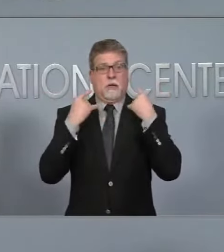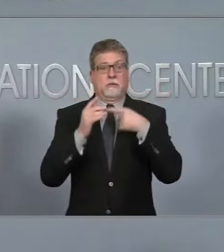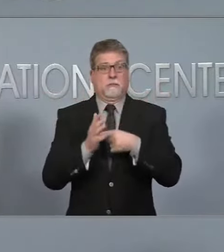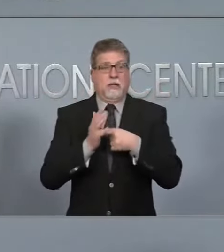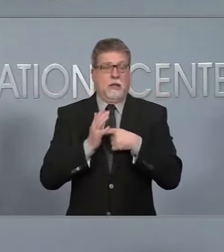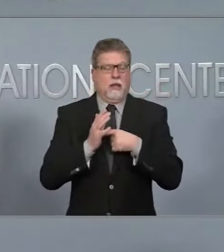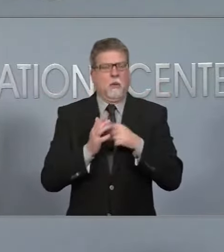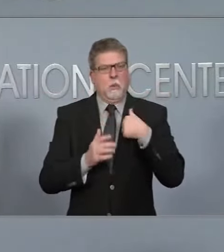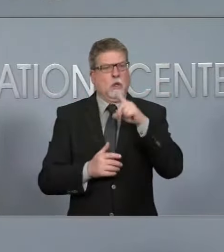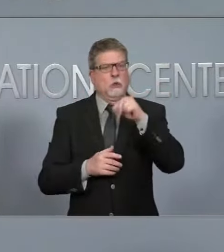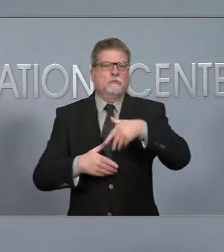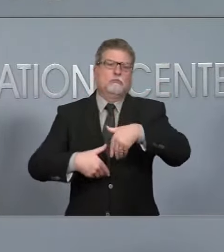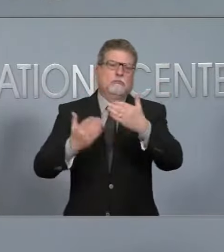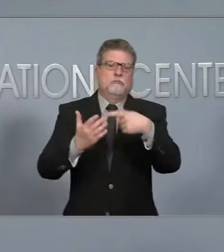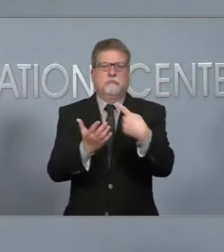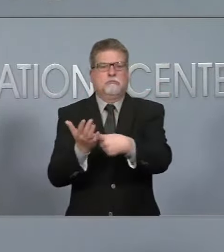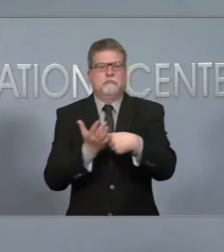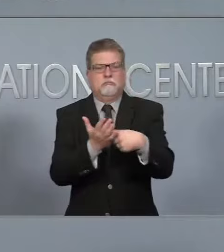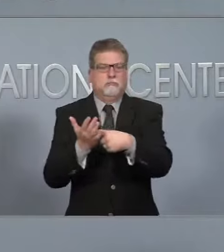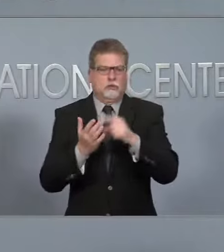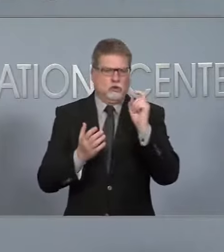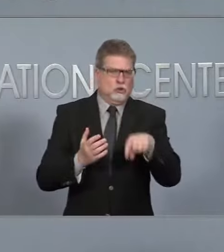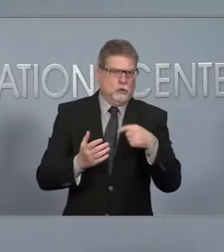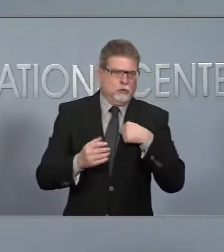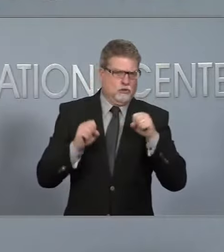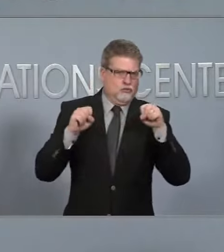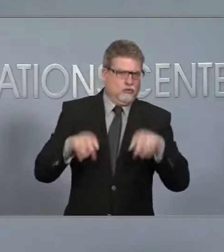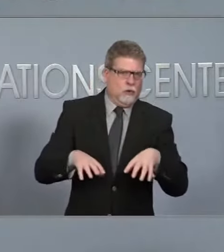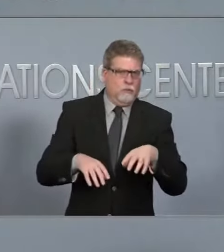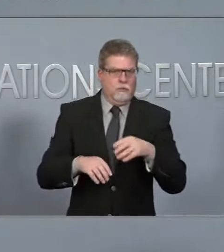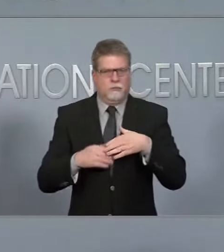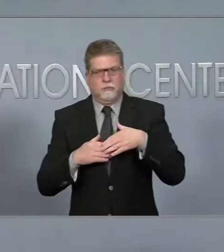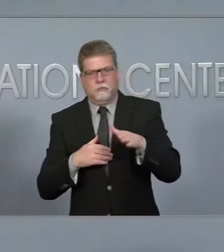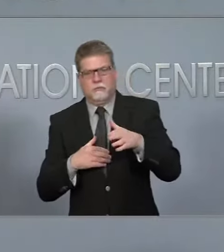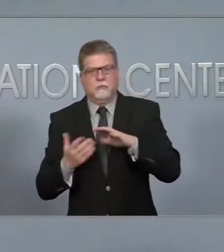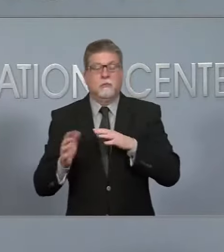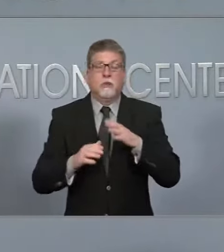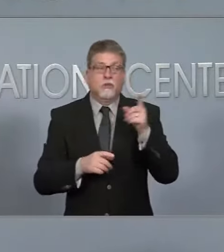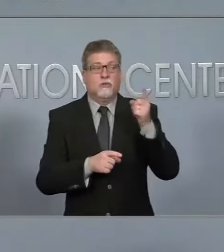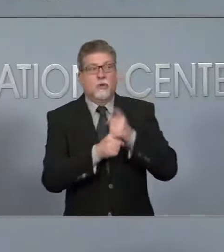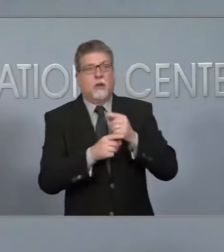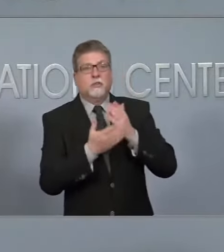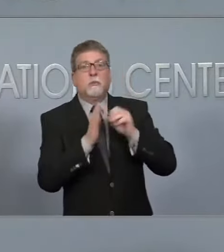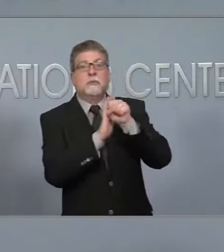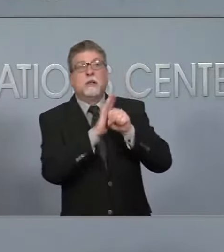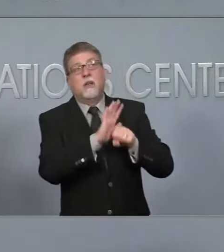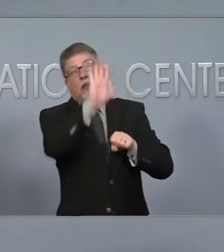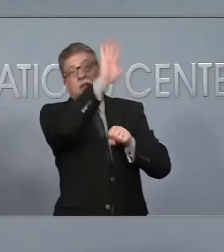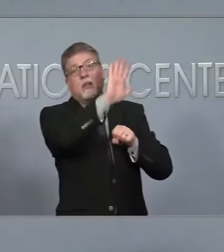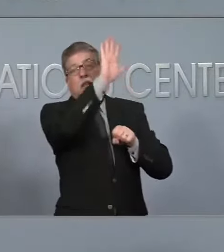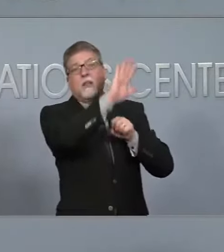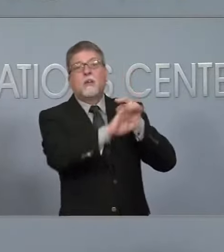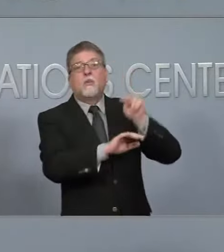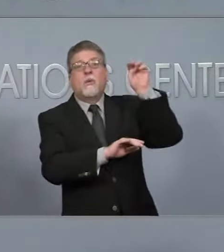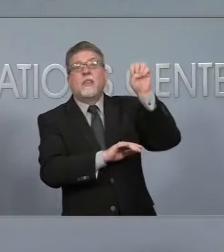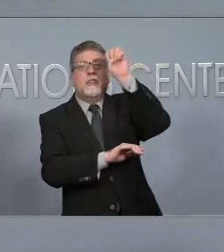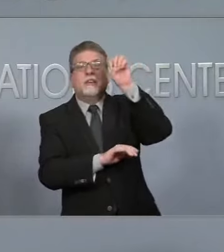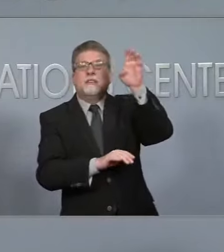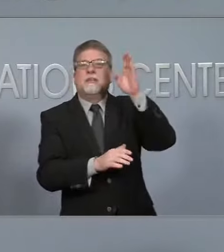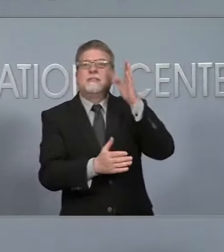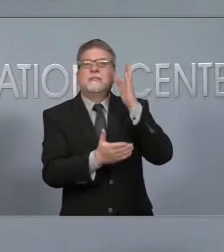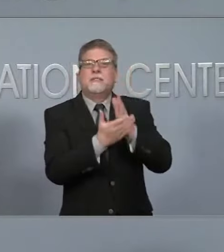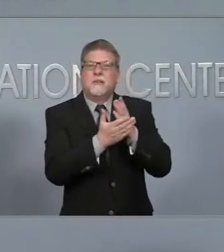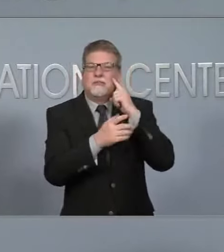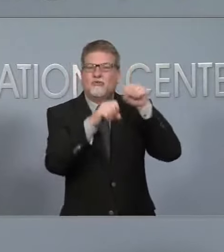talked about, is mask mandates. And a number of the states in the Northeast have just removed their statewide mask